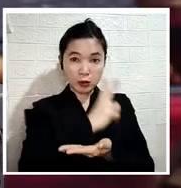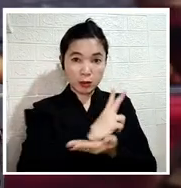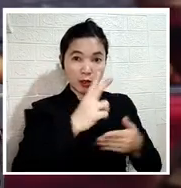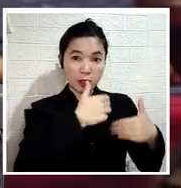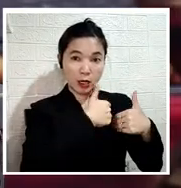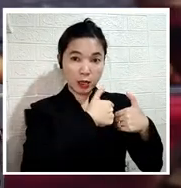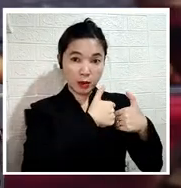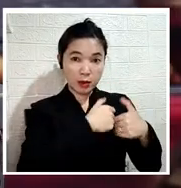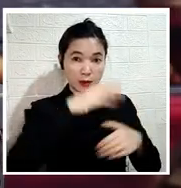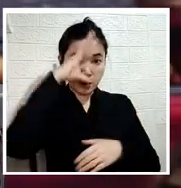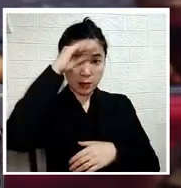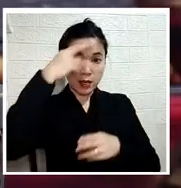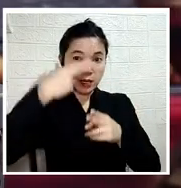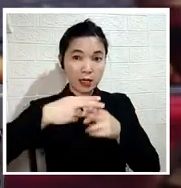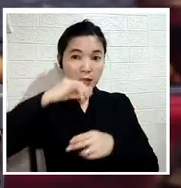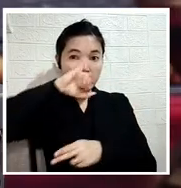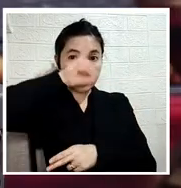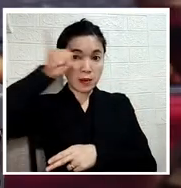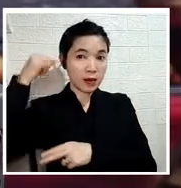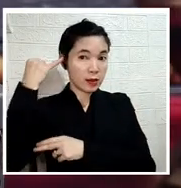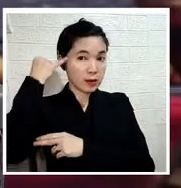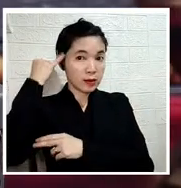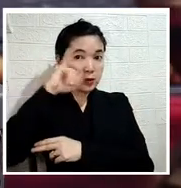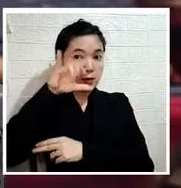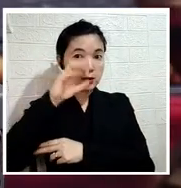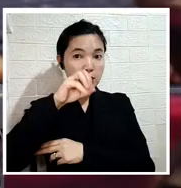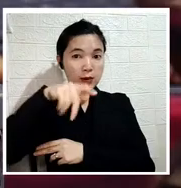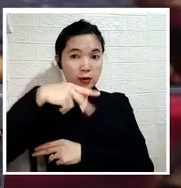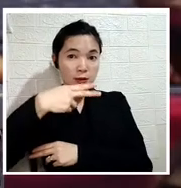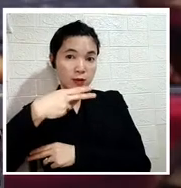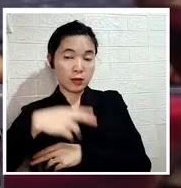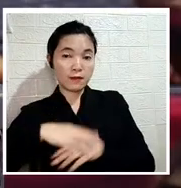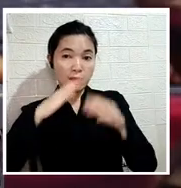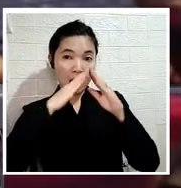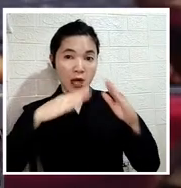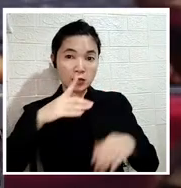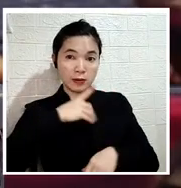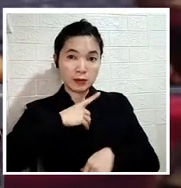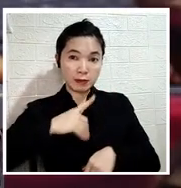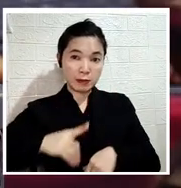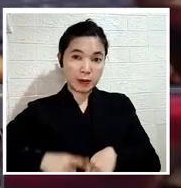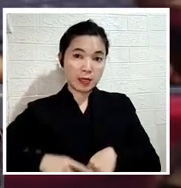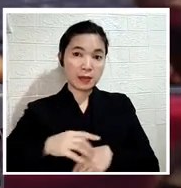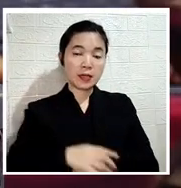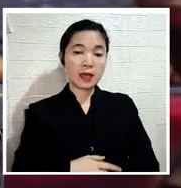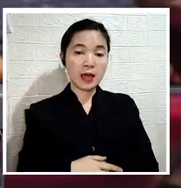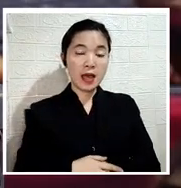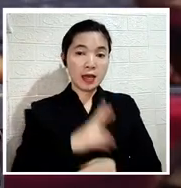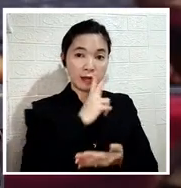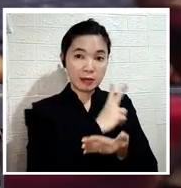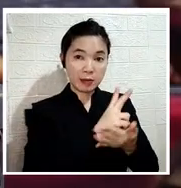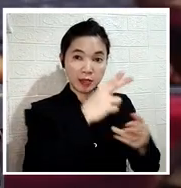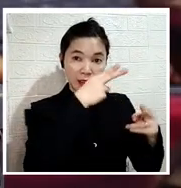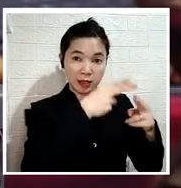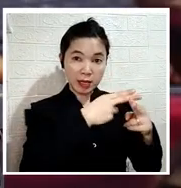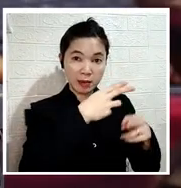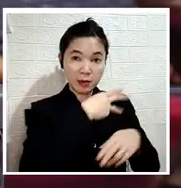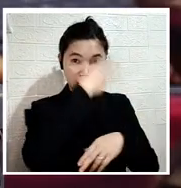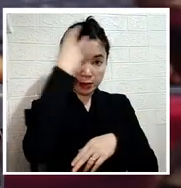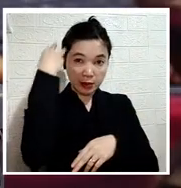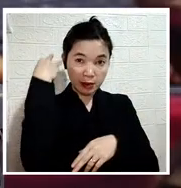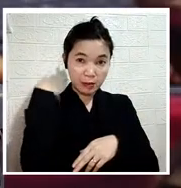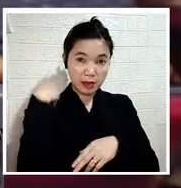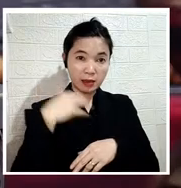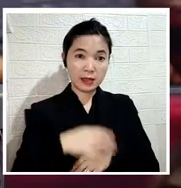man named Joseph of the house of David, and the virgin's name was Mary.